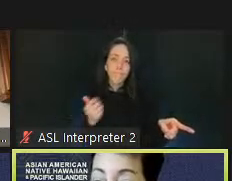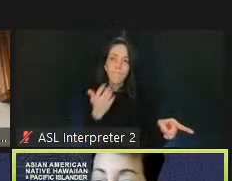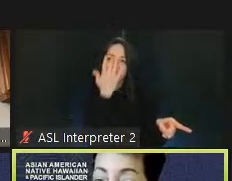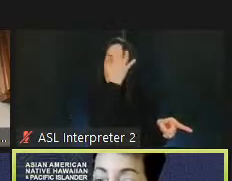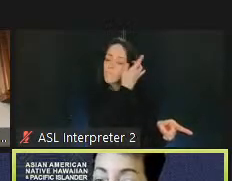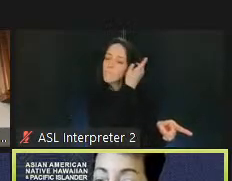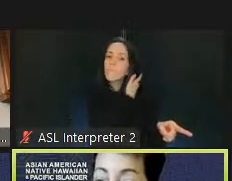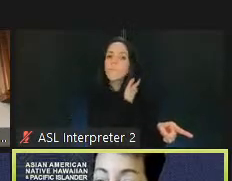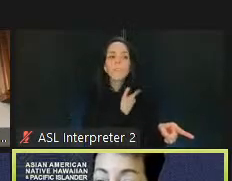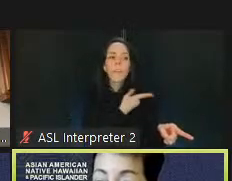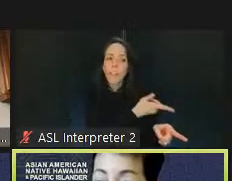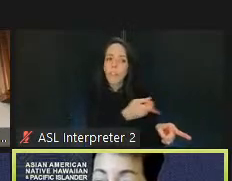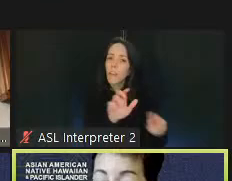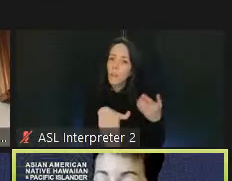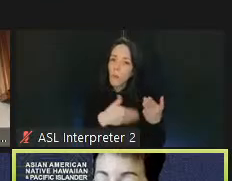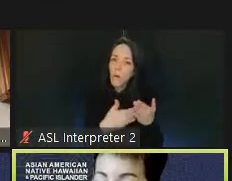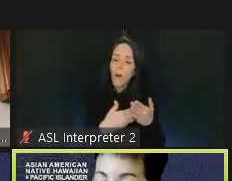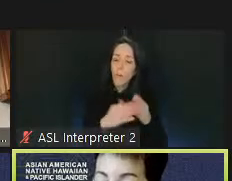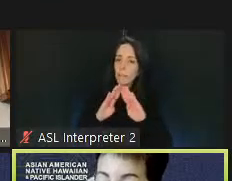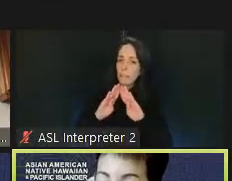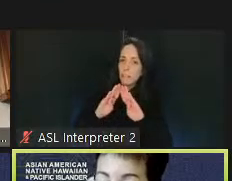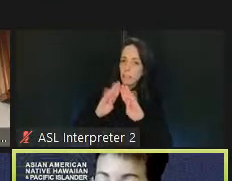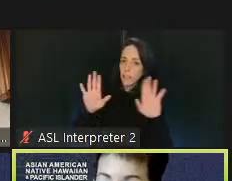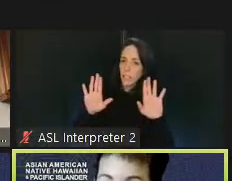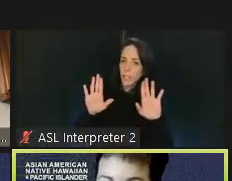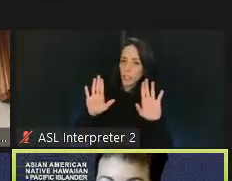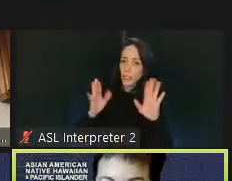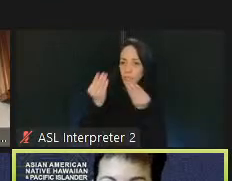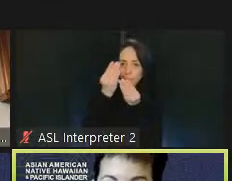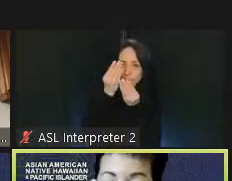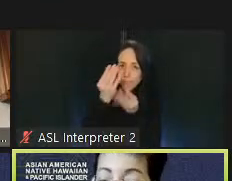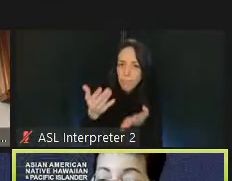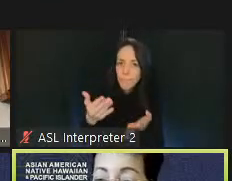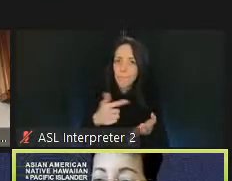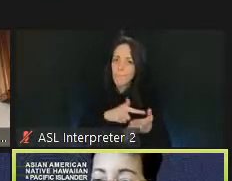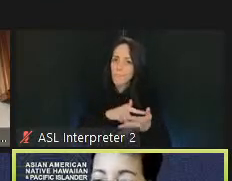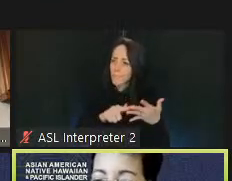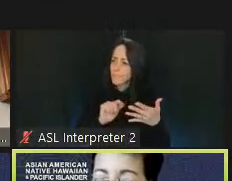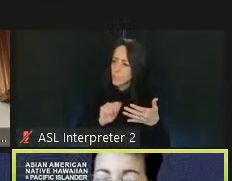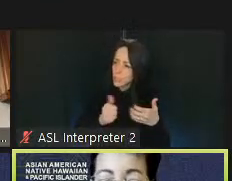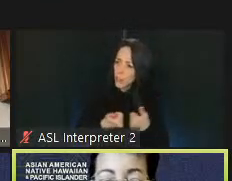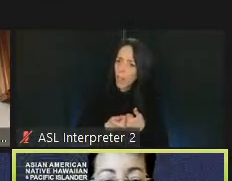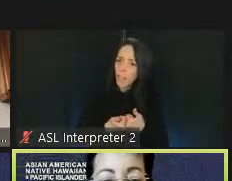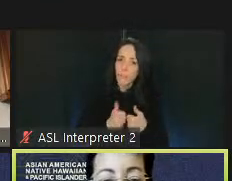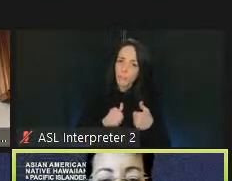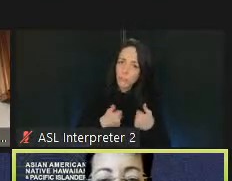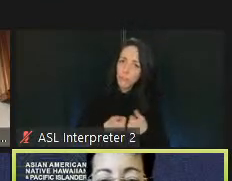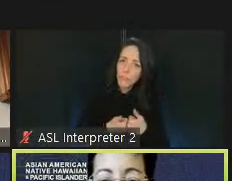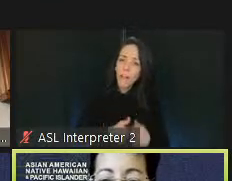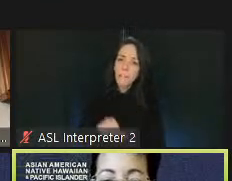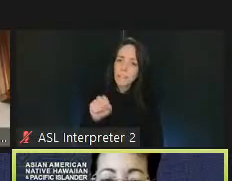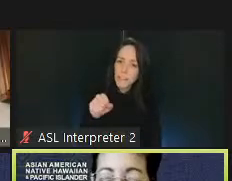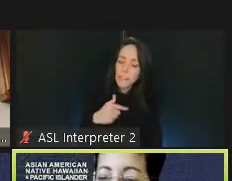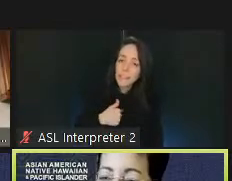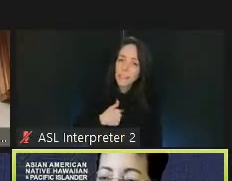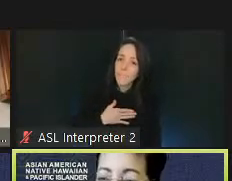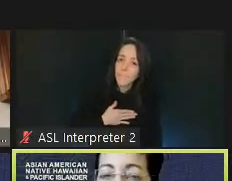very transparent about challenges. And unfortunately,